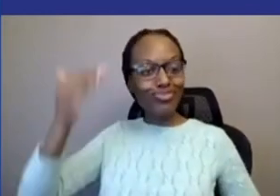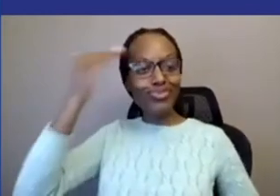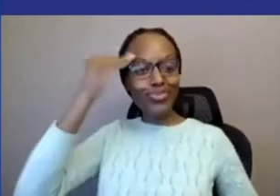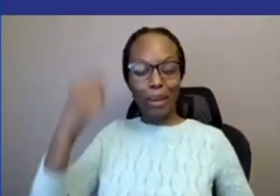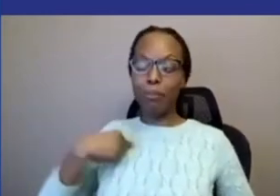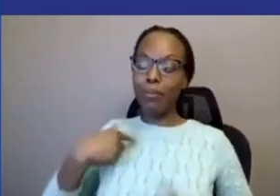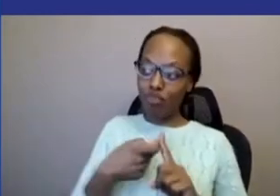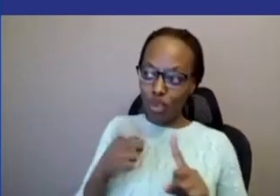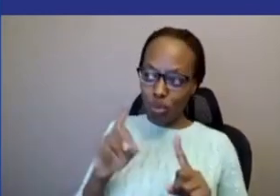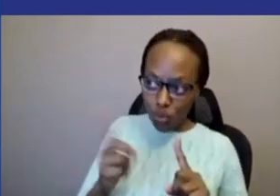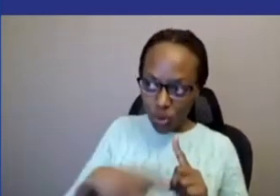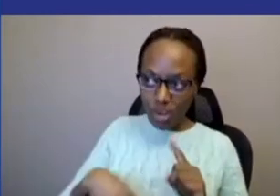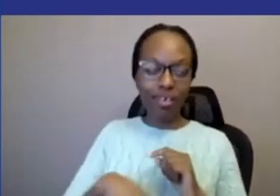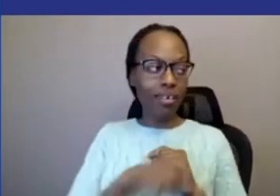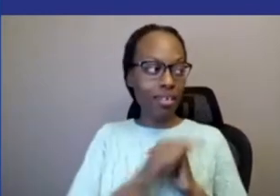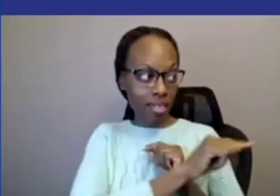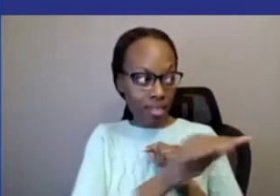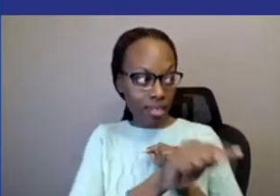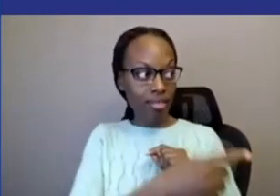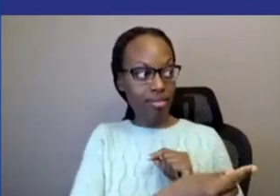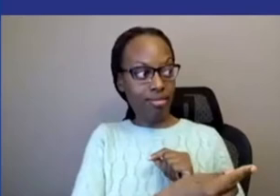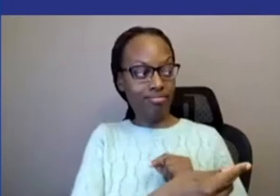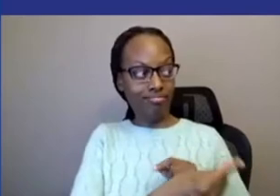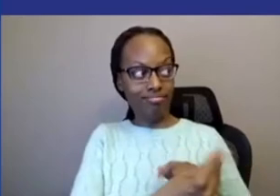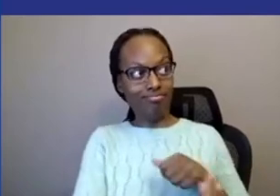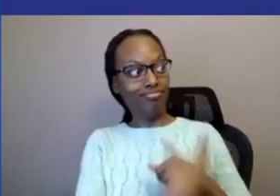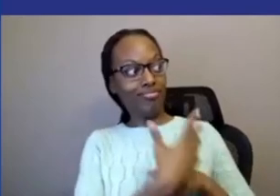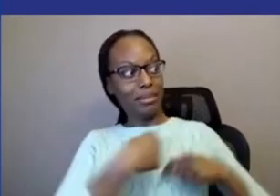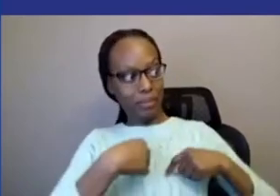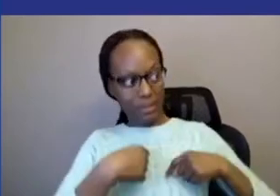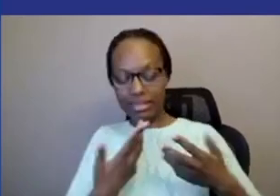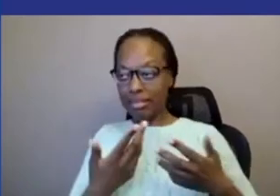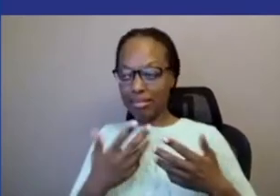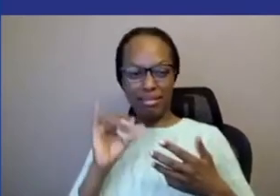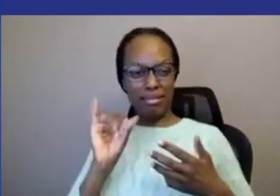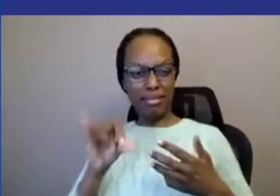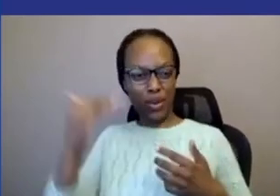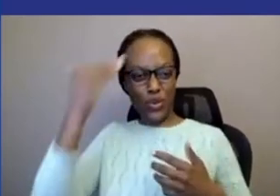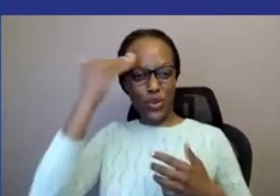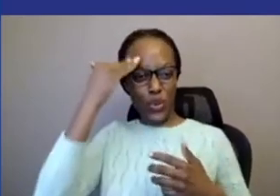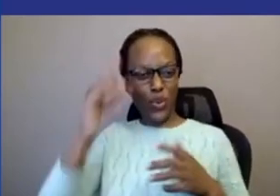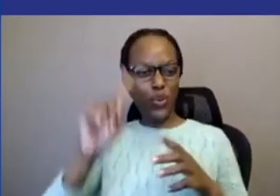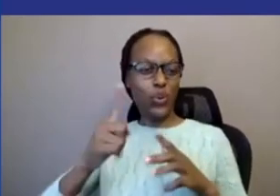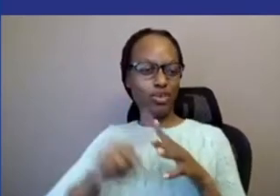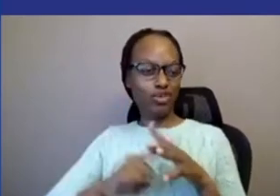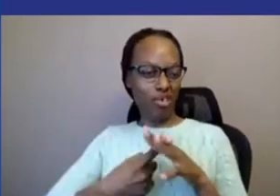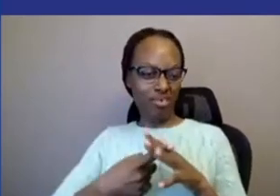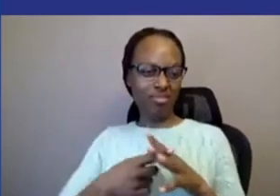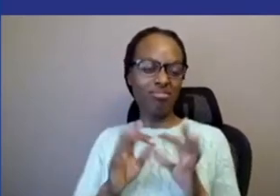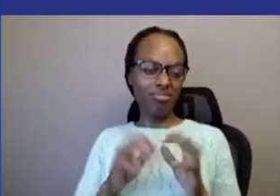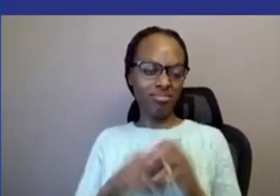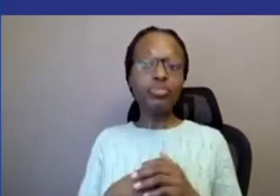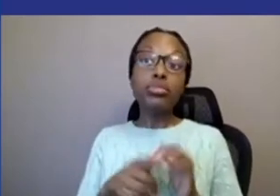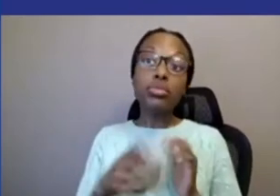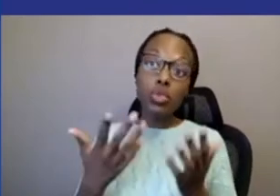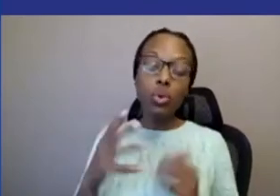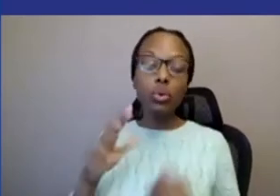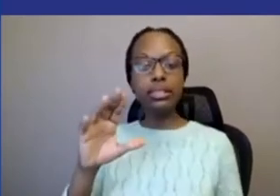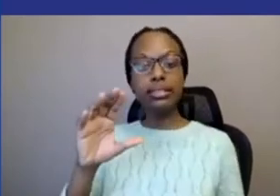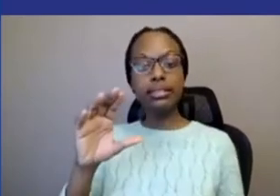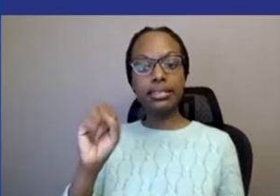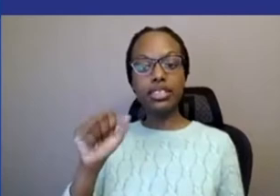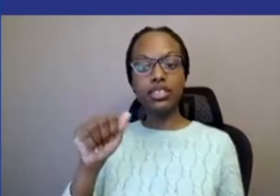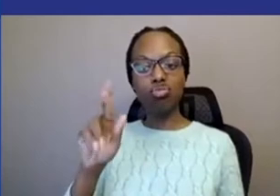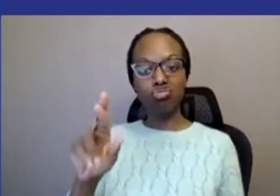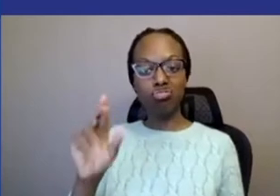it's coming from. And so I pose the same question to you, Cesar, like, when you see Vogue, I